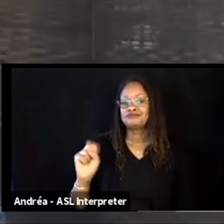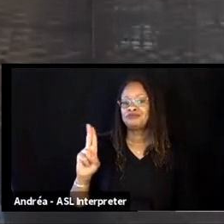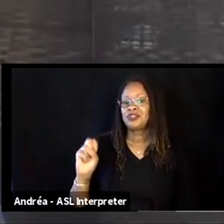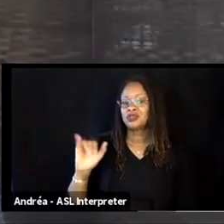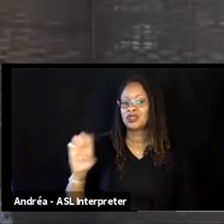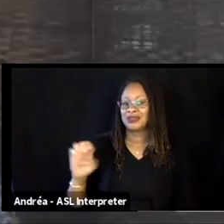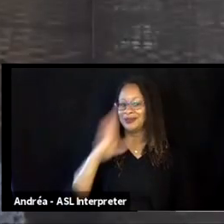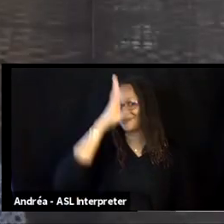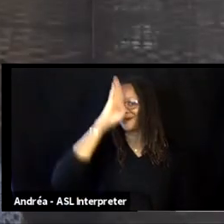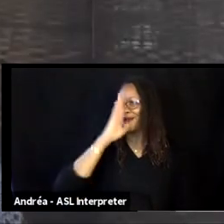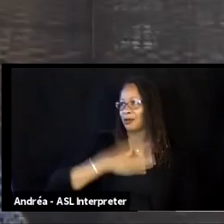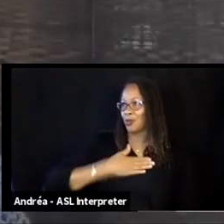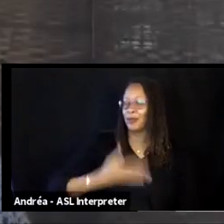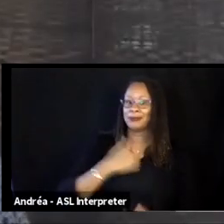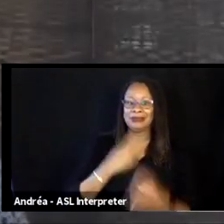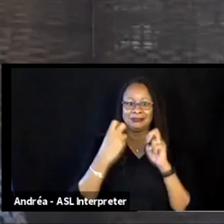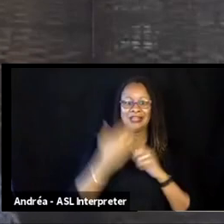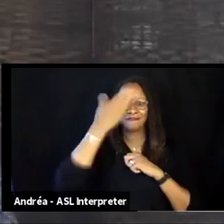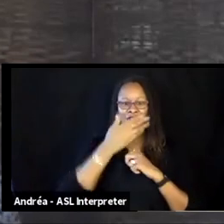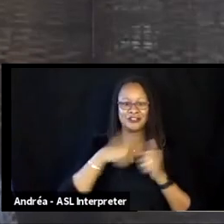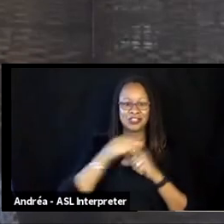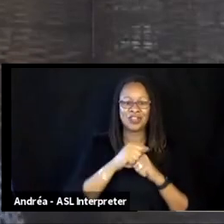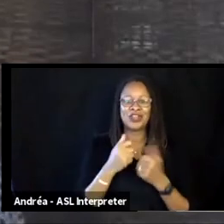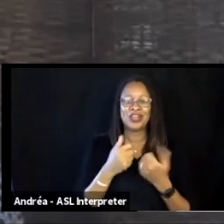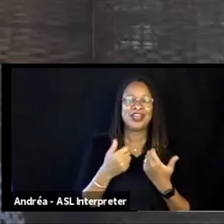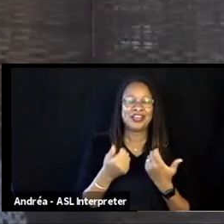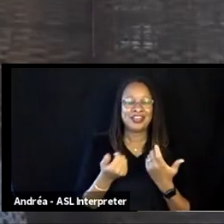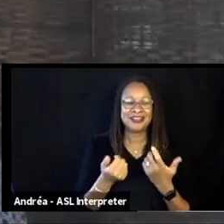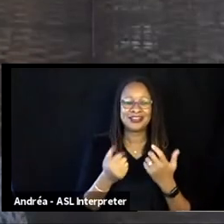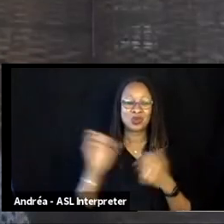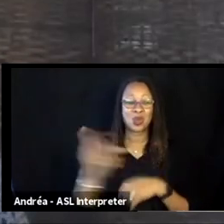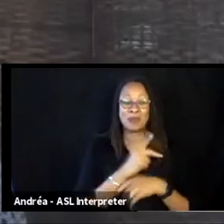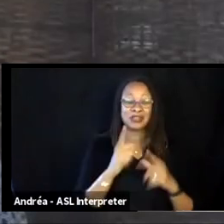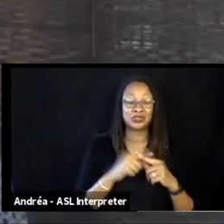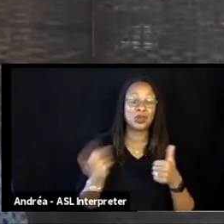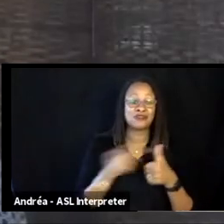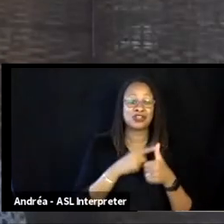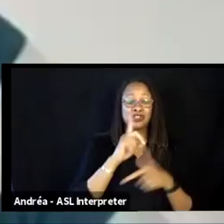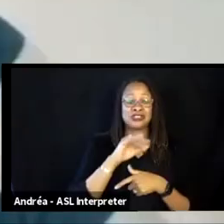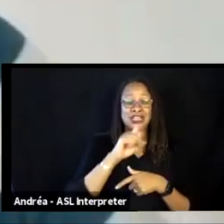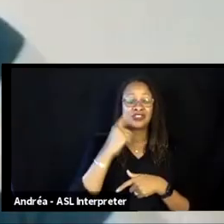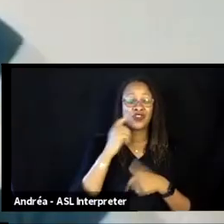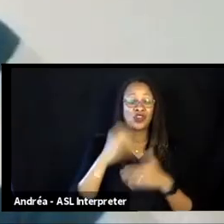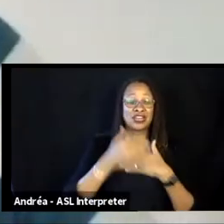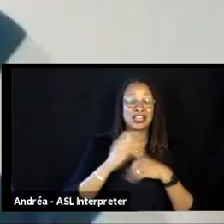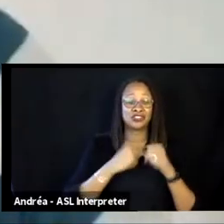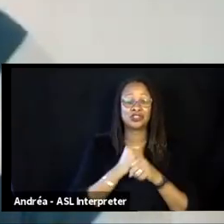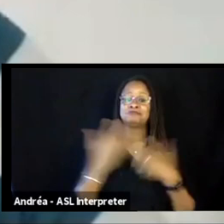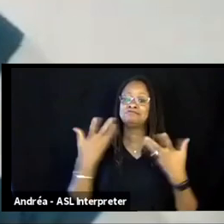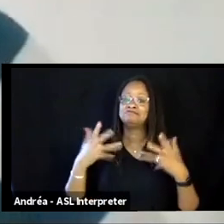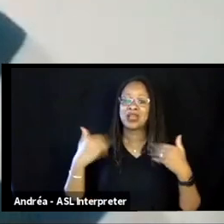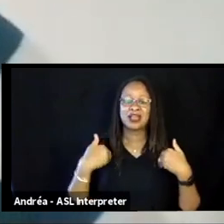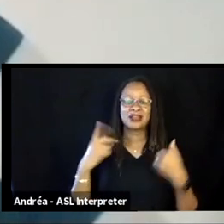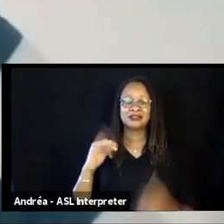we can all be in person together. Are you going back to your original dates for next year? Yeah, we've already got the dates. I